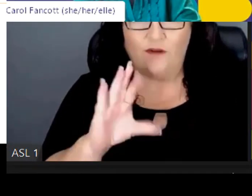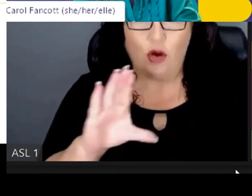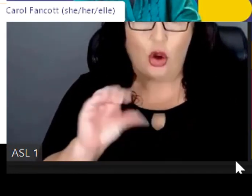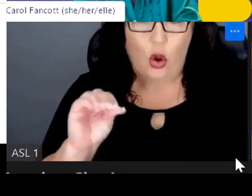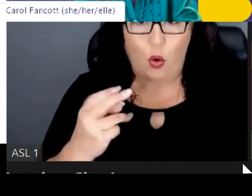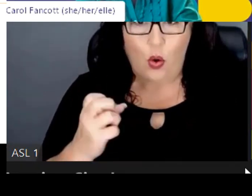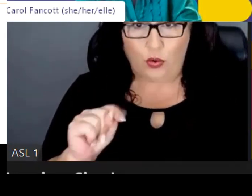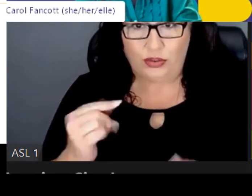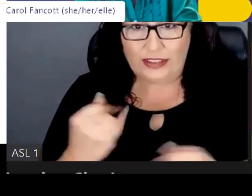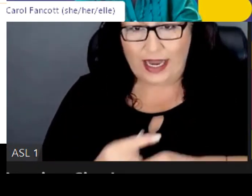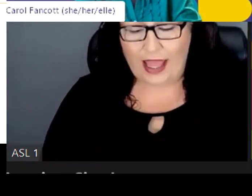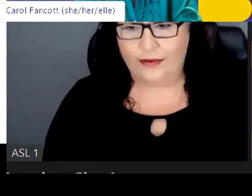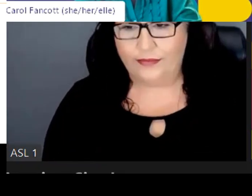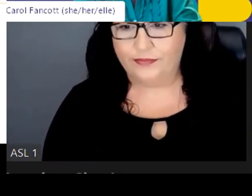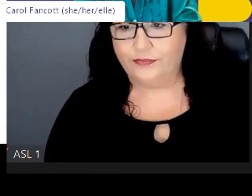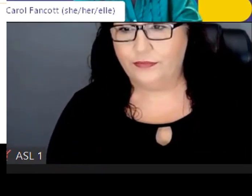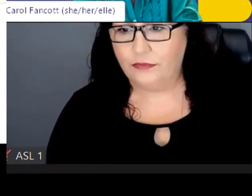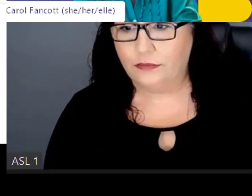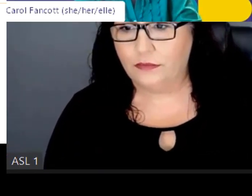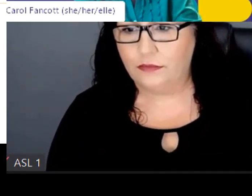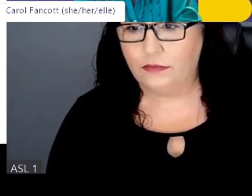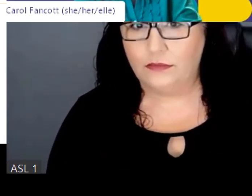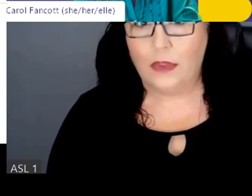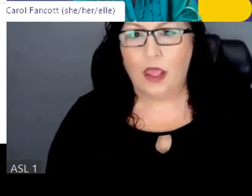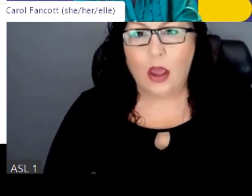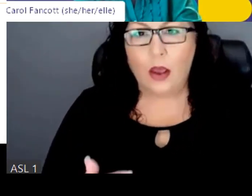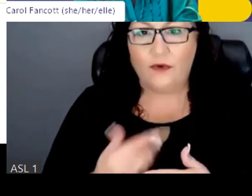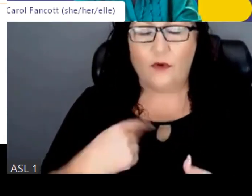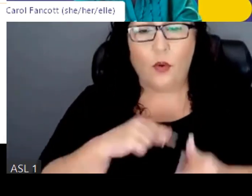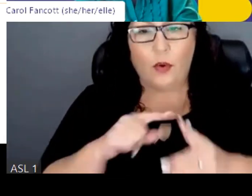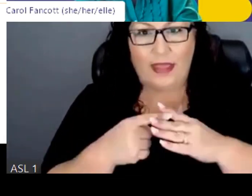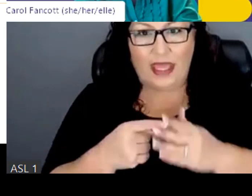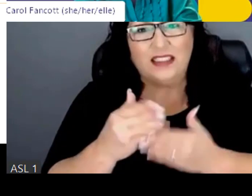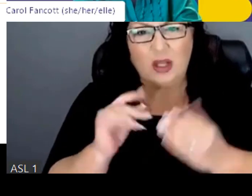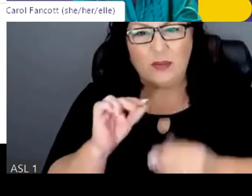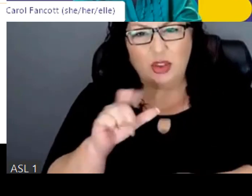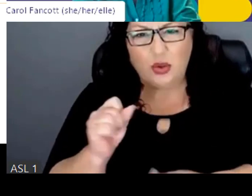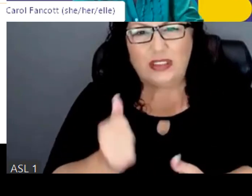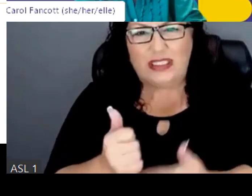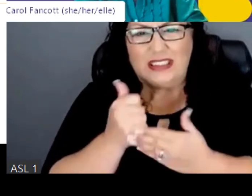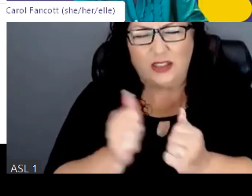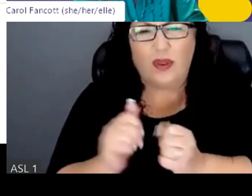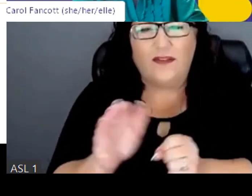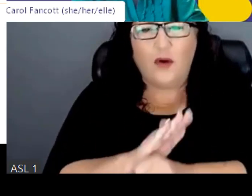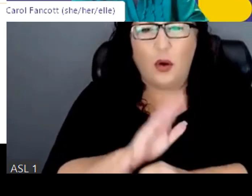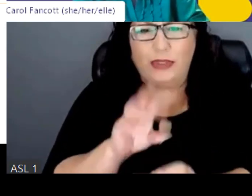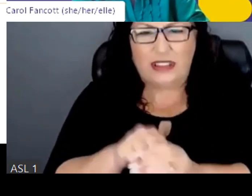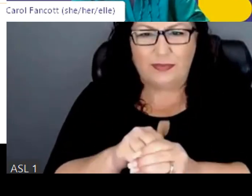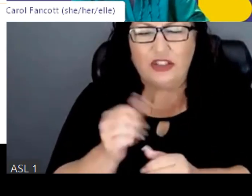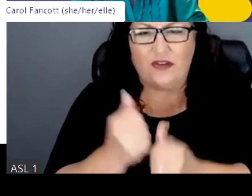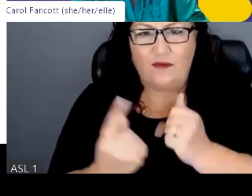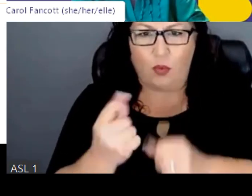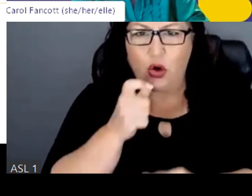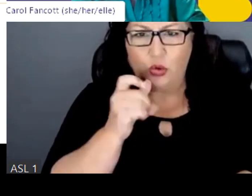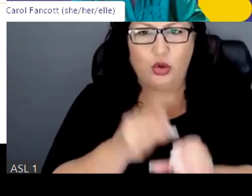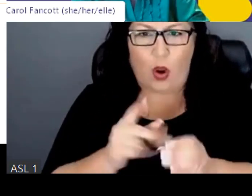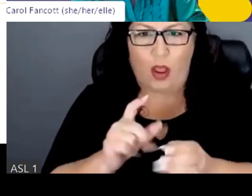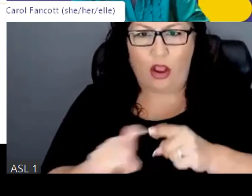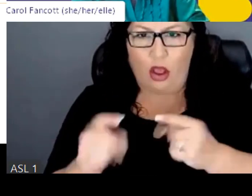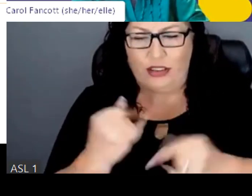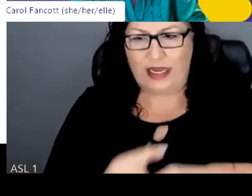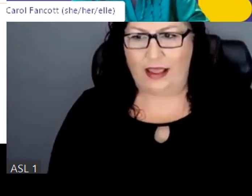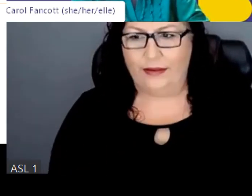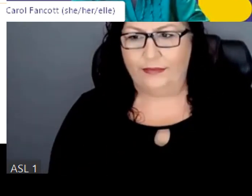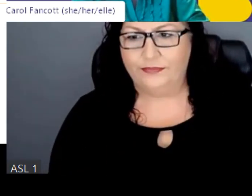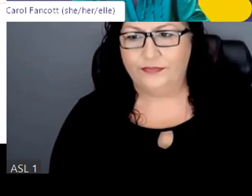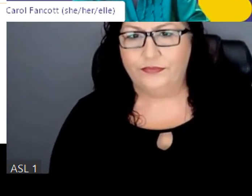be one of your co-hosts today. Before we begin, there are some tools to assist with the full participation of everyone who has